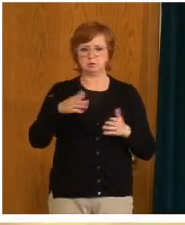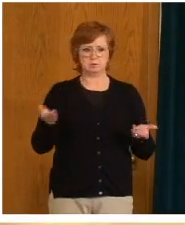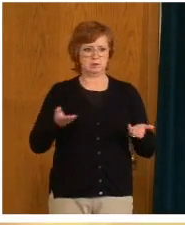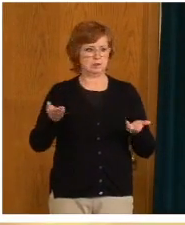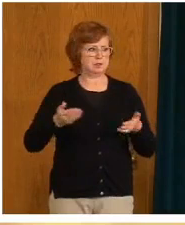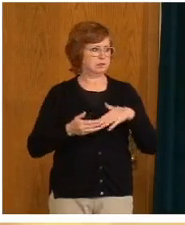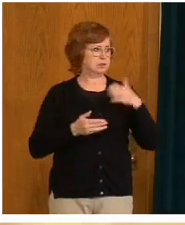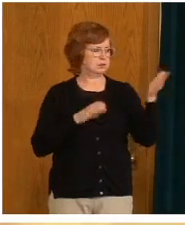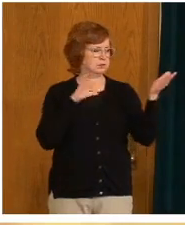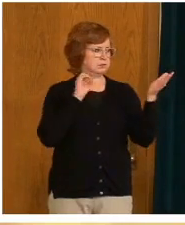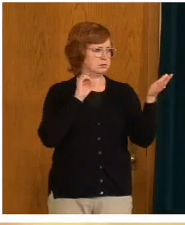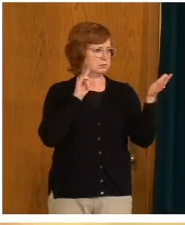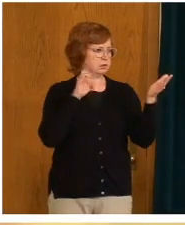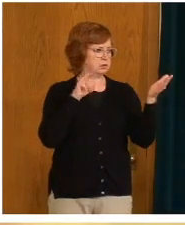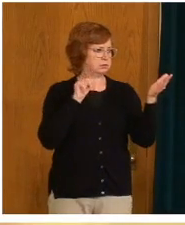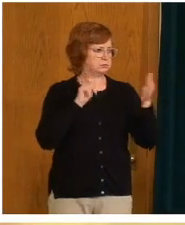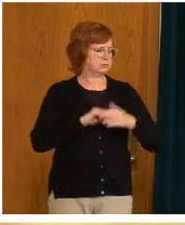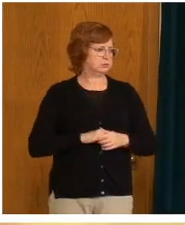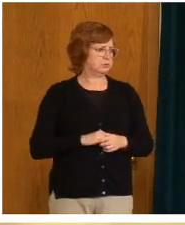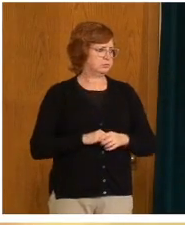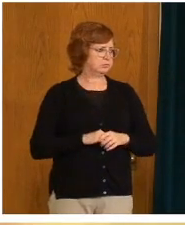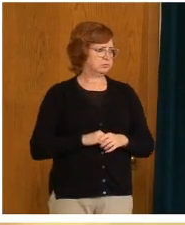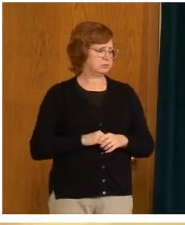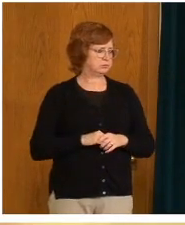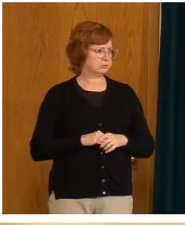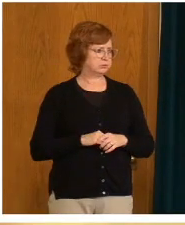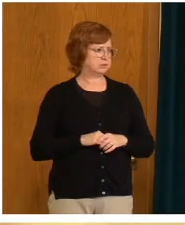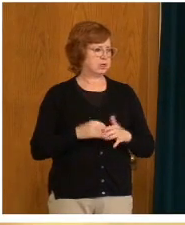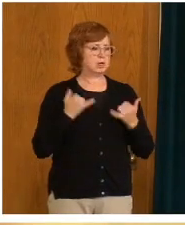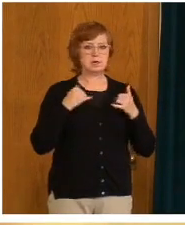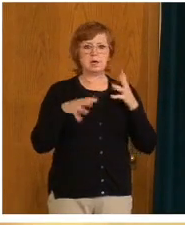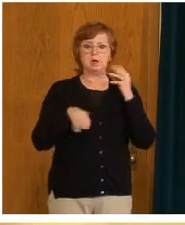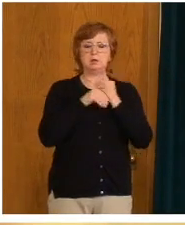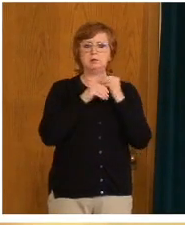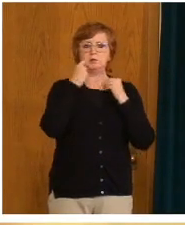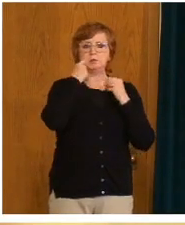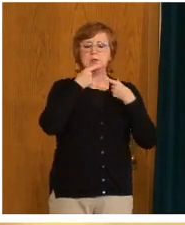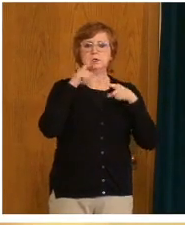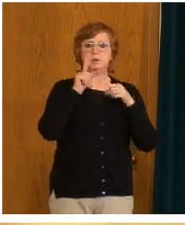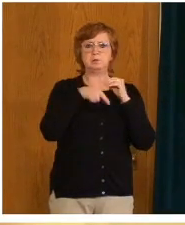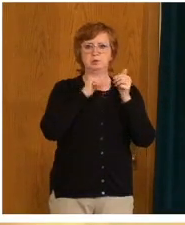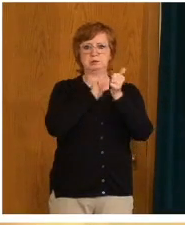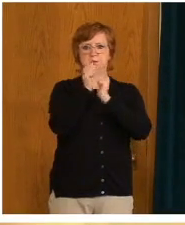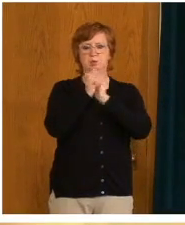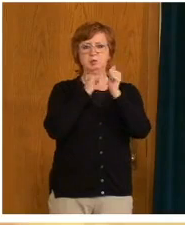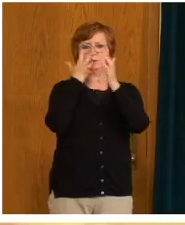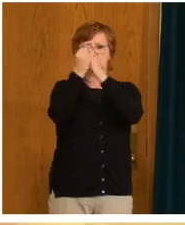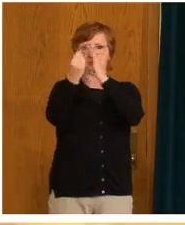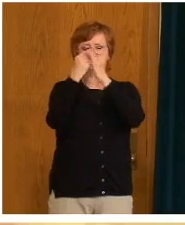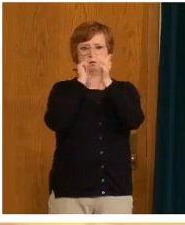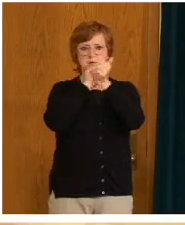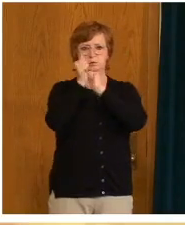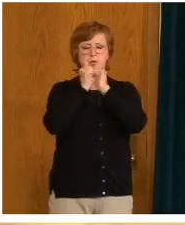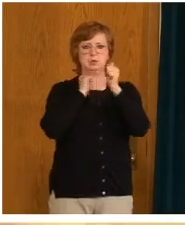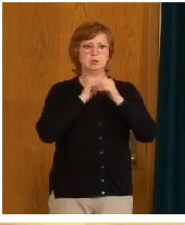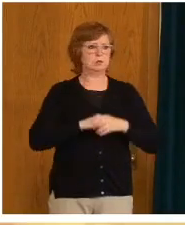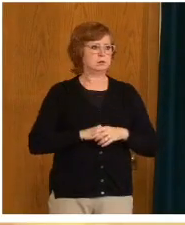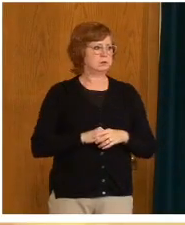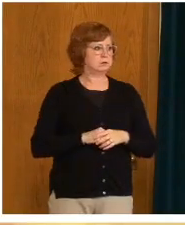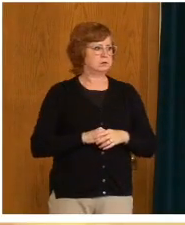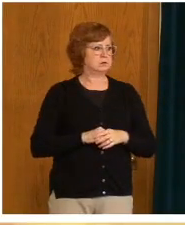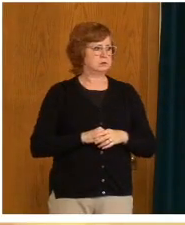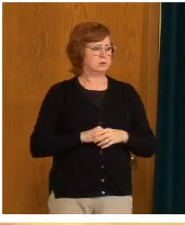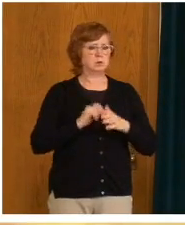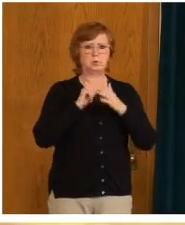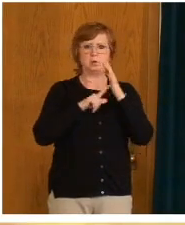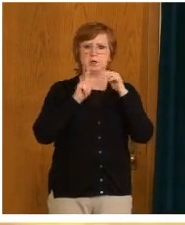in the room. Colton? Will this introduction of sports coming back, will that include contact sports, and any concerns about players coming